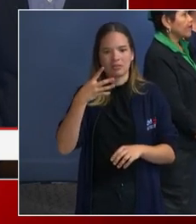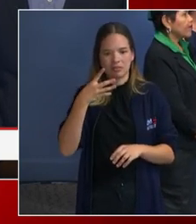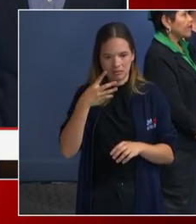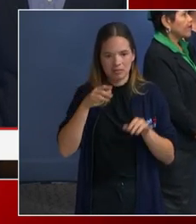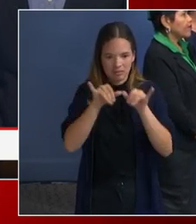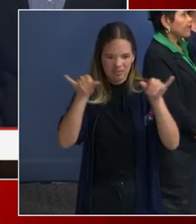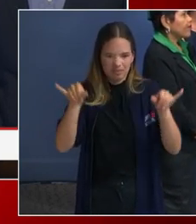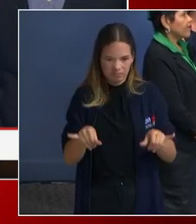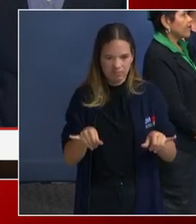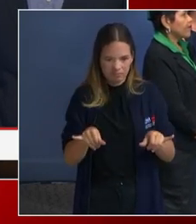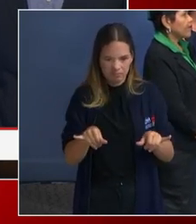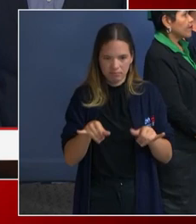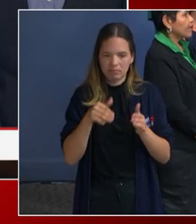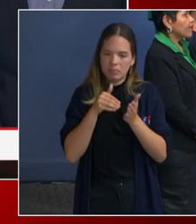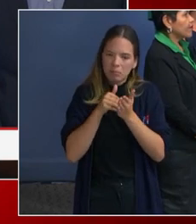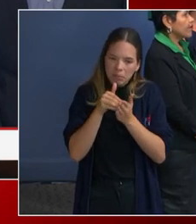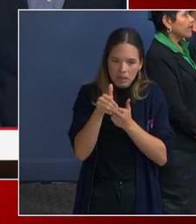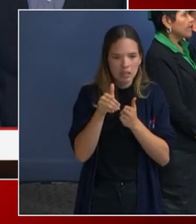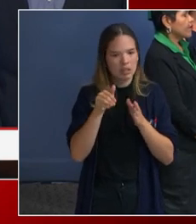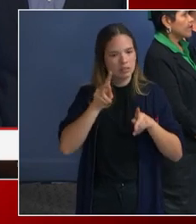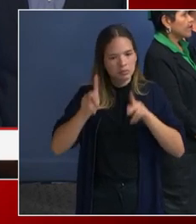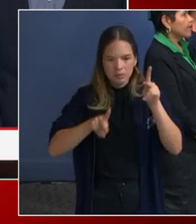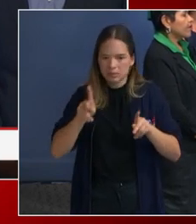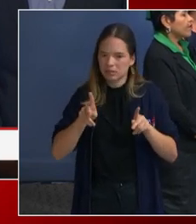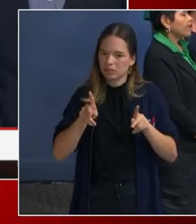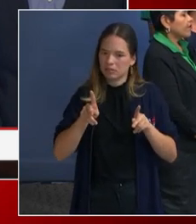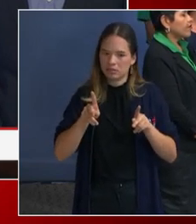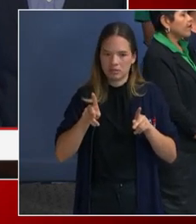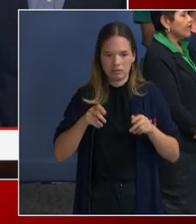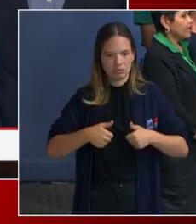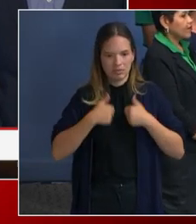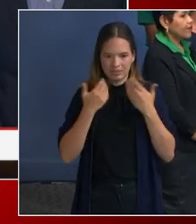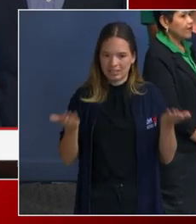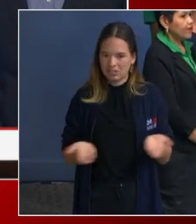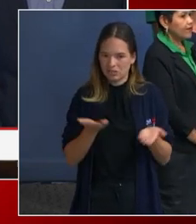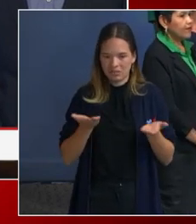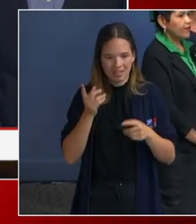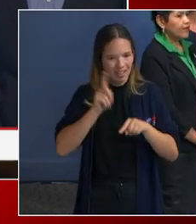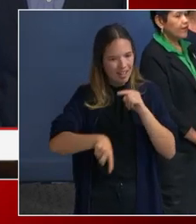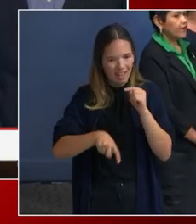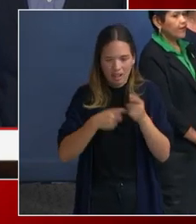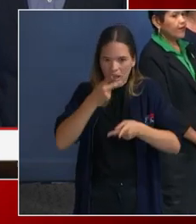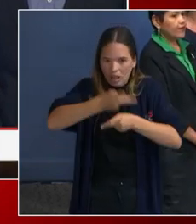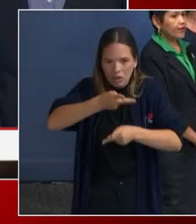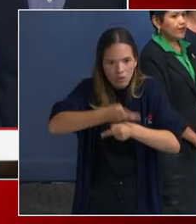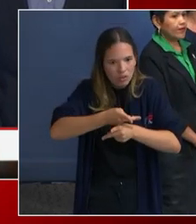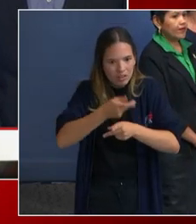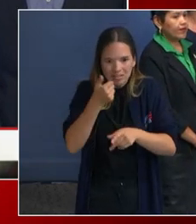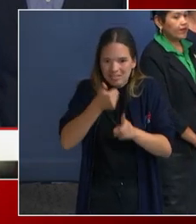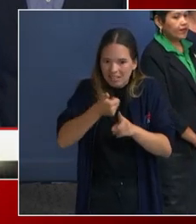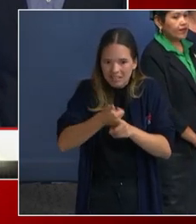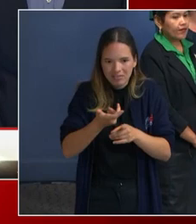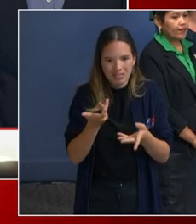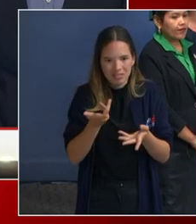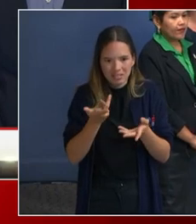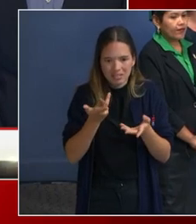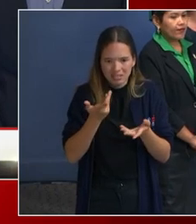this country who don't have the means to take care of themselves and have a secure life. And we need a pathway